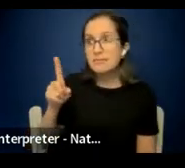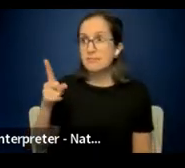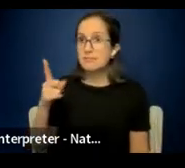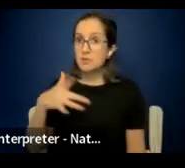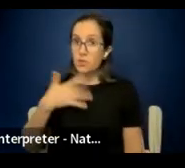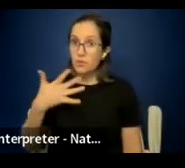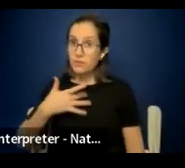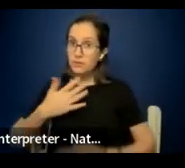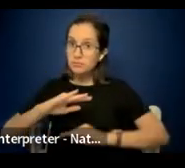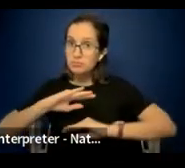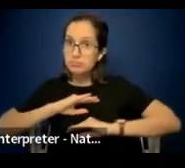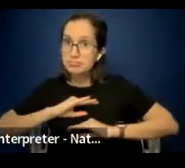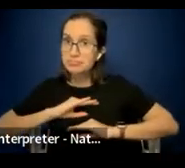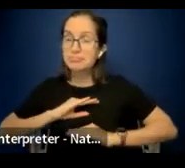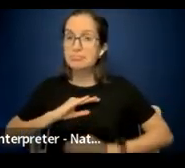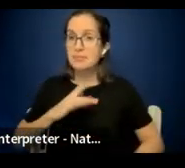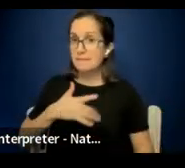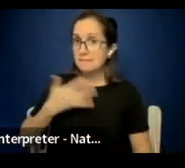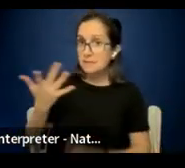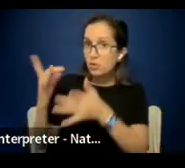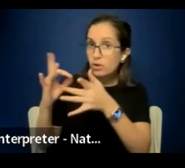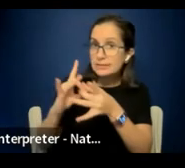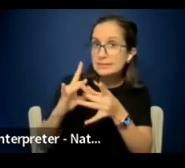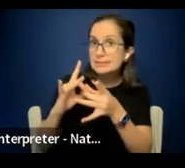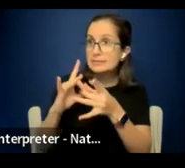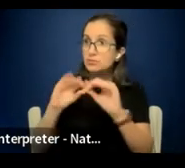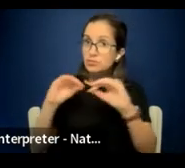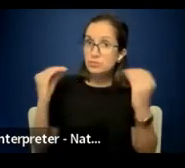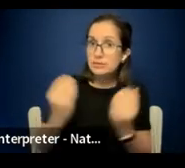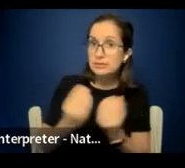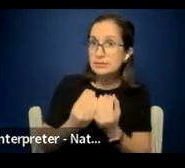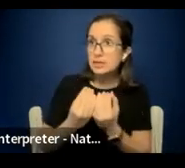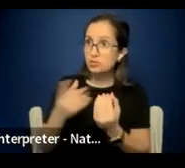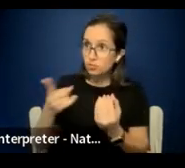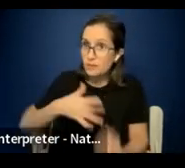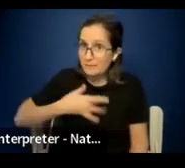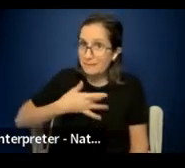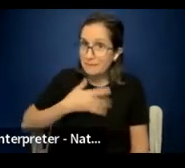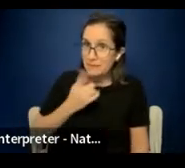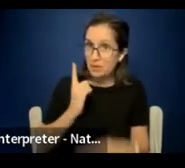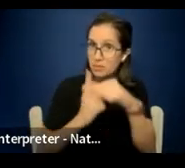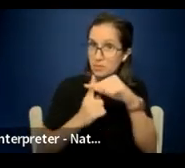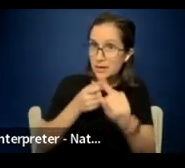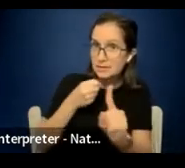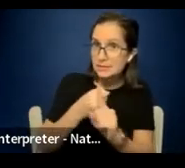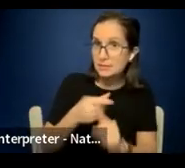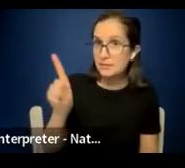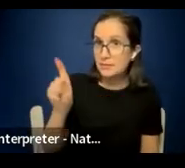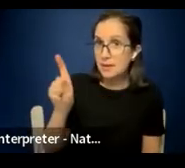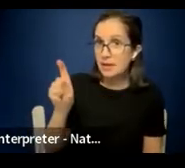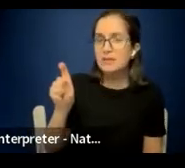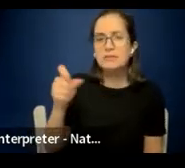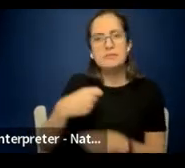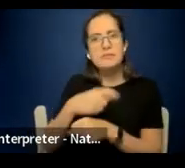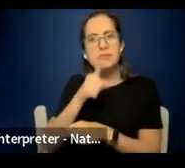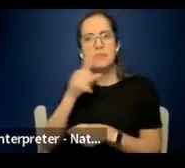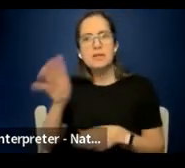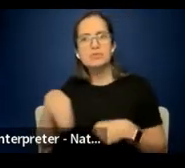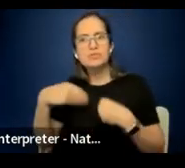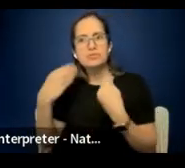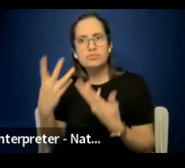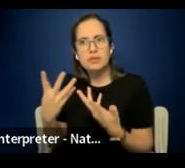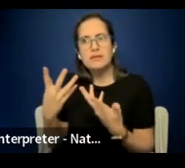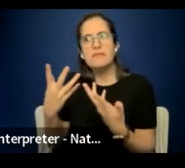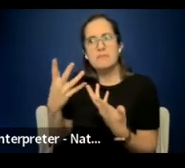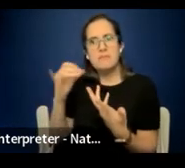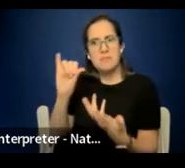of it? Are they feeling the connection to that impact the organization's trying to have? Because that's really important to make sure that you are addressing some of